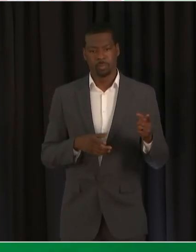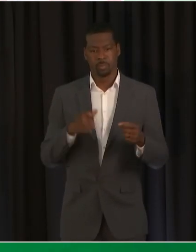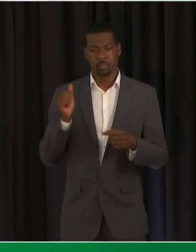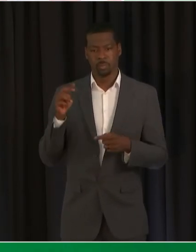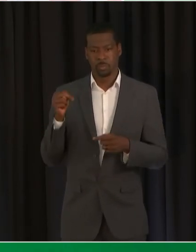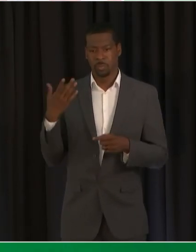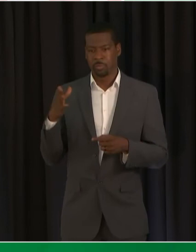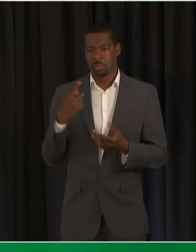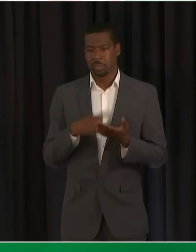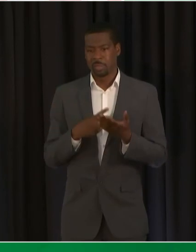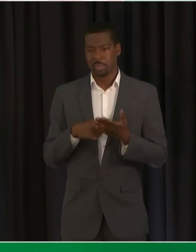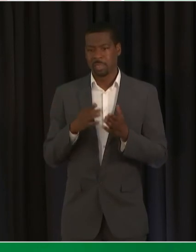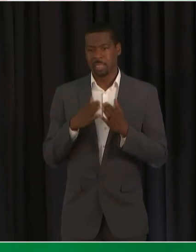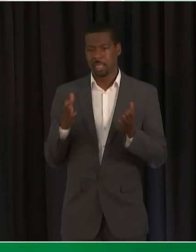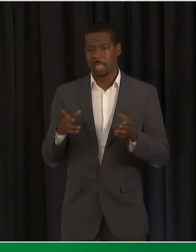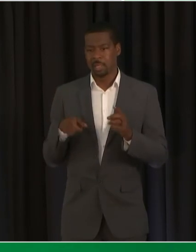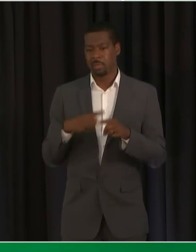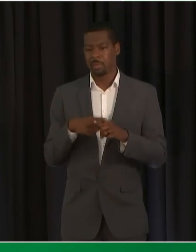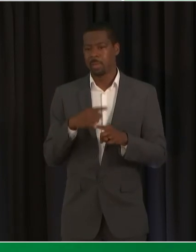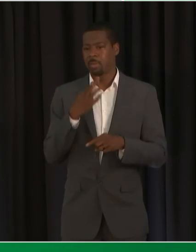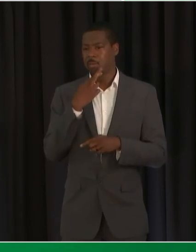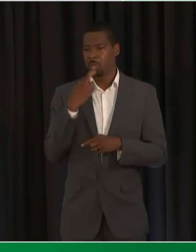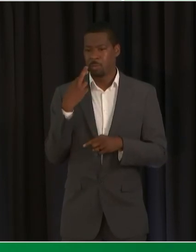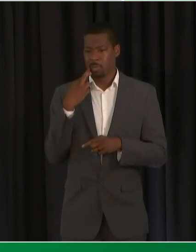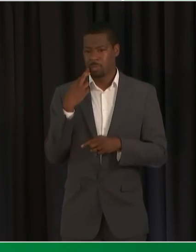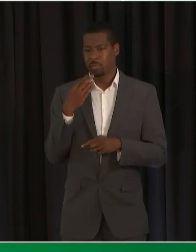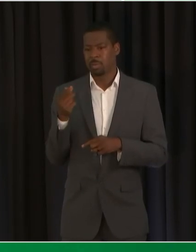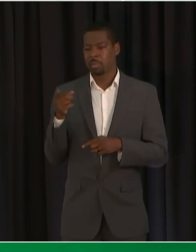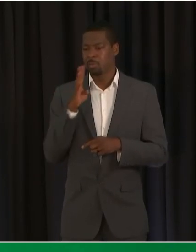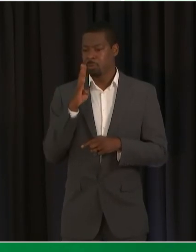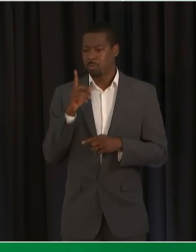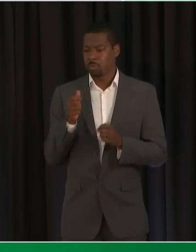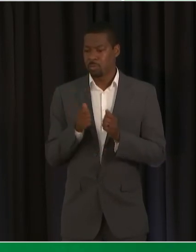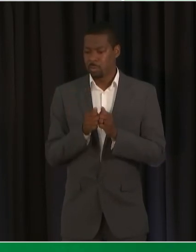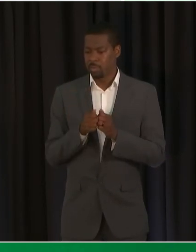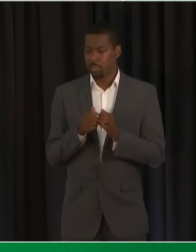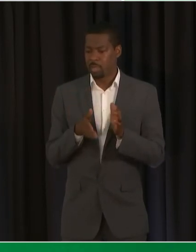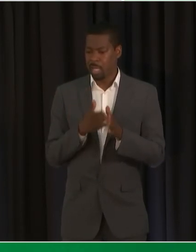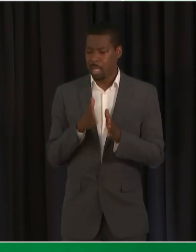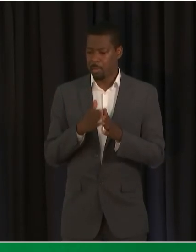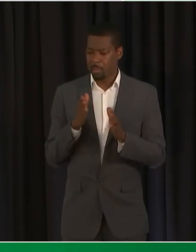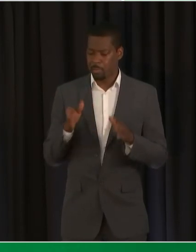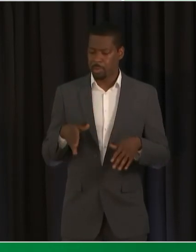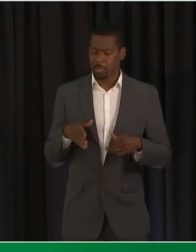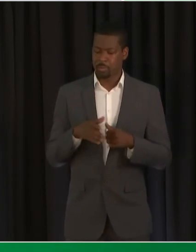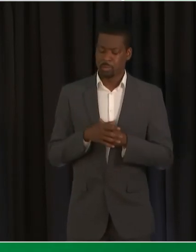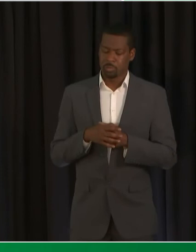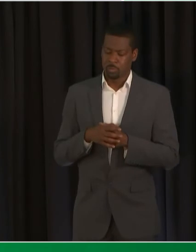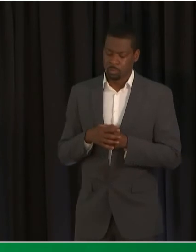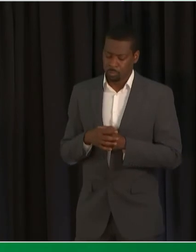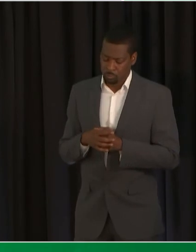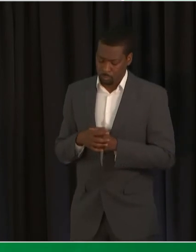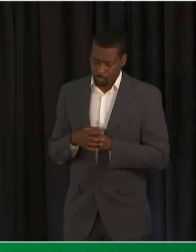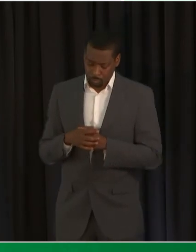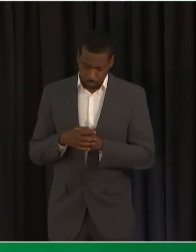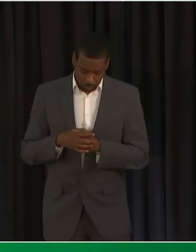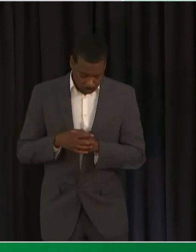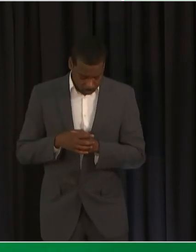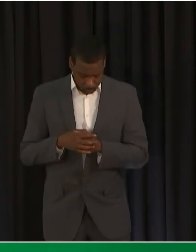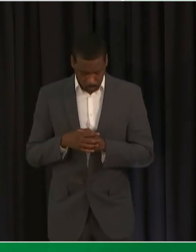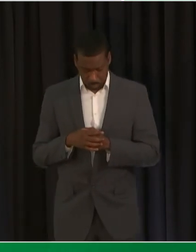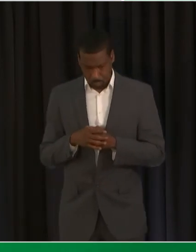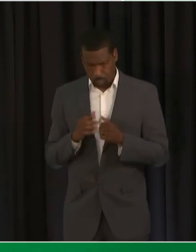lot about restaurants, but you've talked to a lot of the operators in the, maybe in the shuttered venue